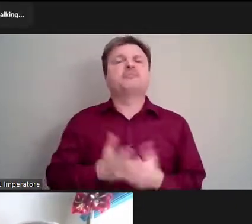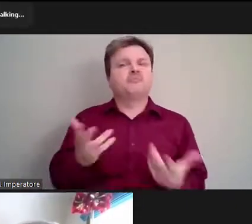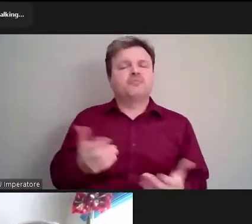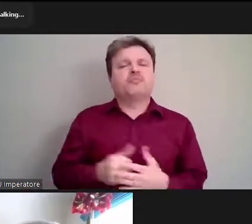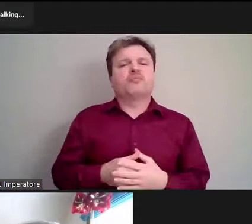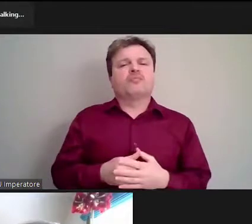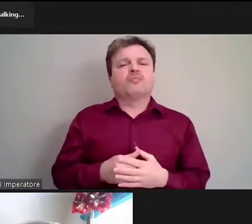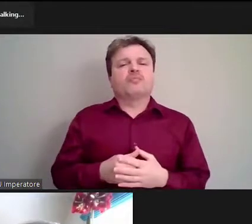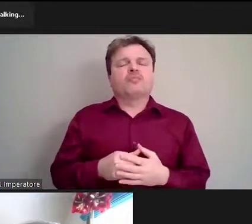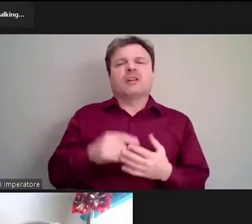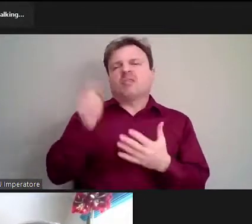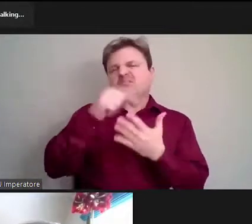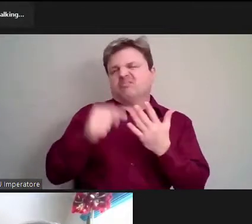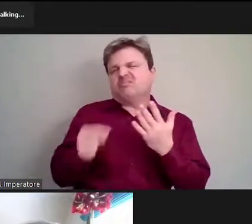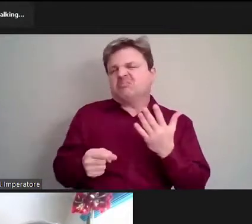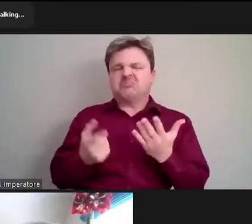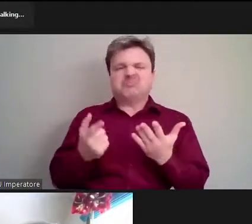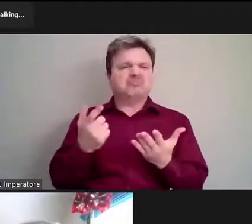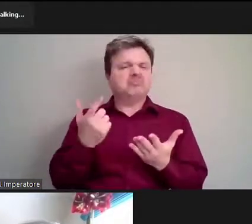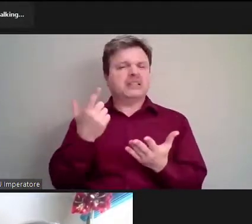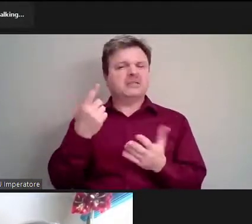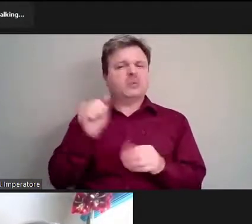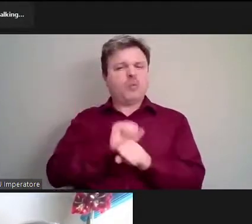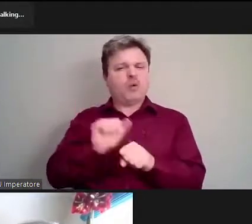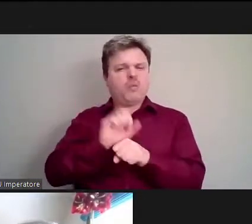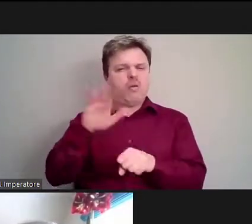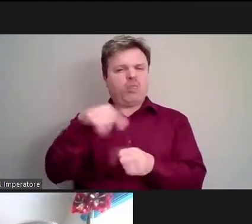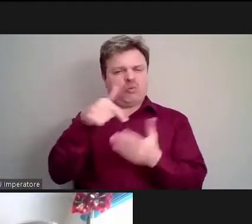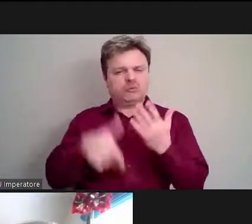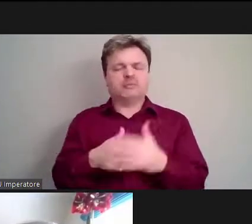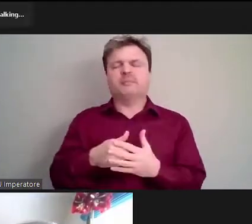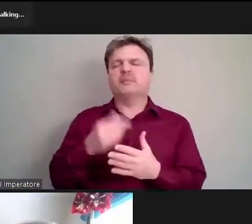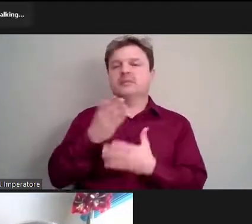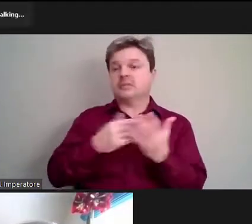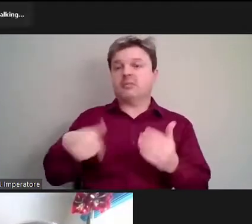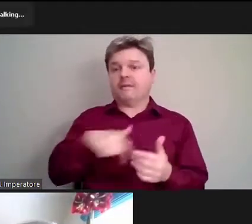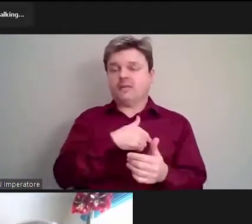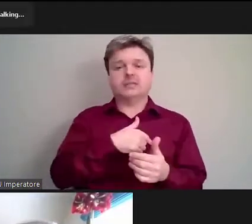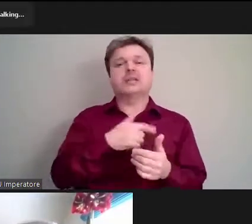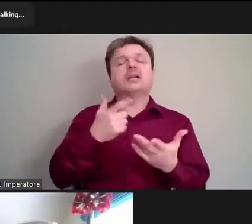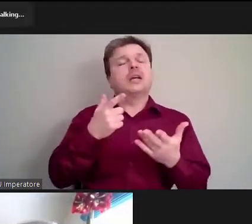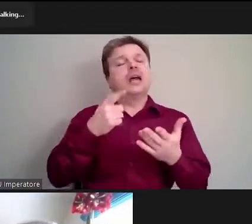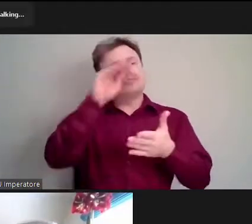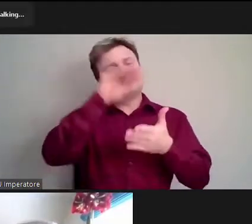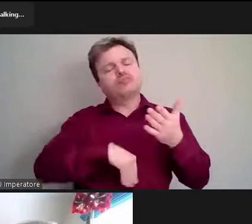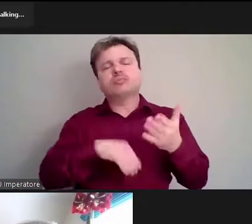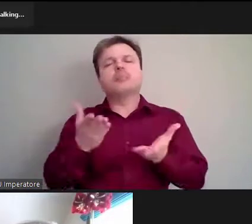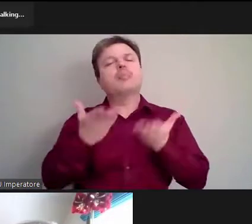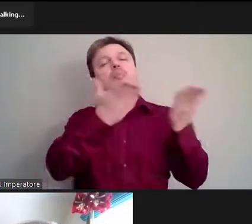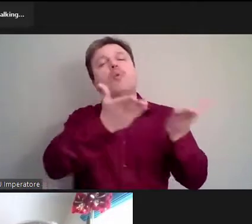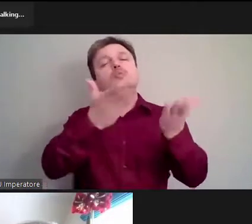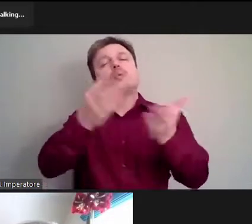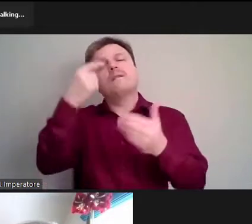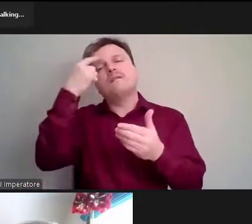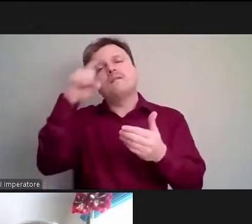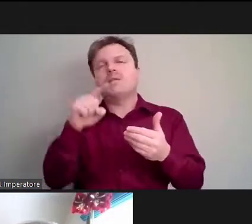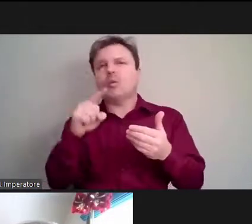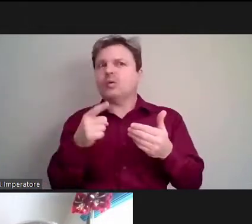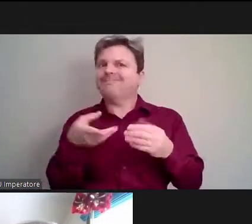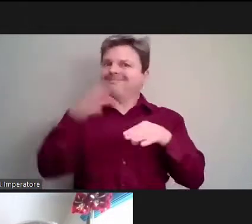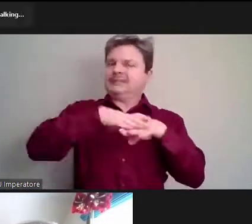Those are just some of the things we're working on. Some of us have drafted proposals to do a little bit more writing to